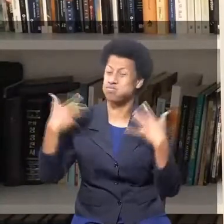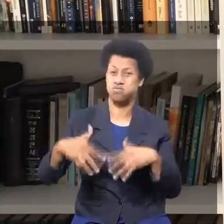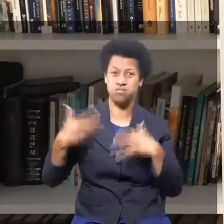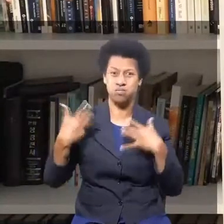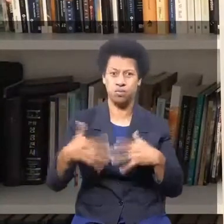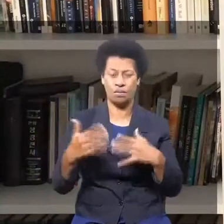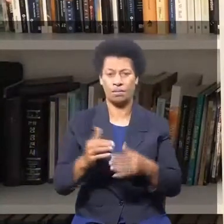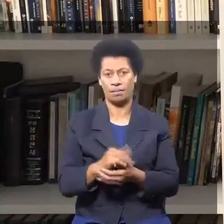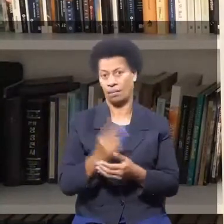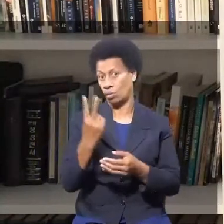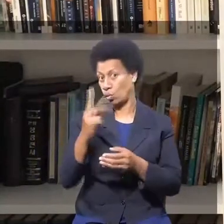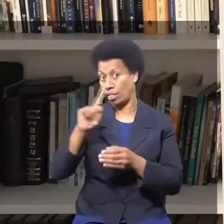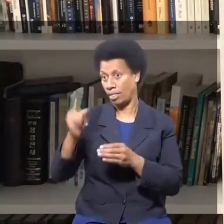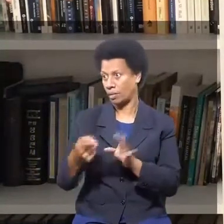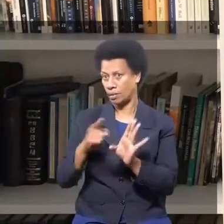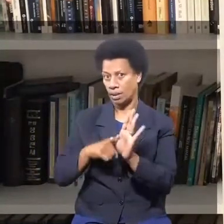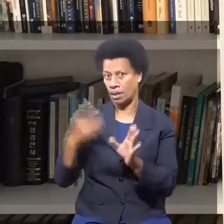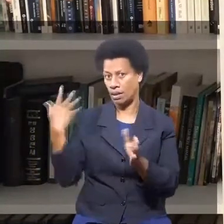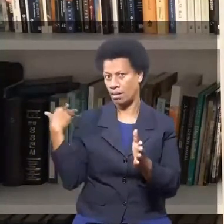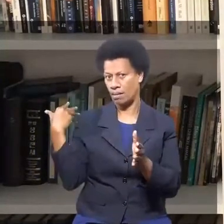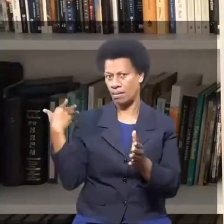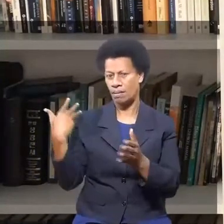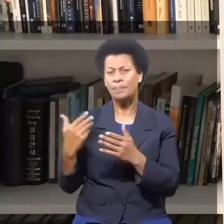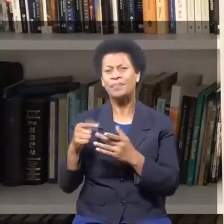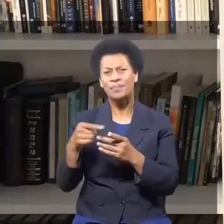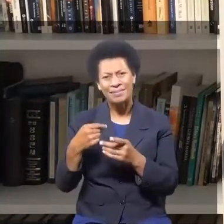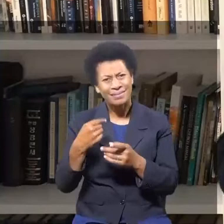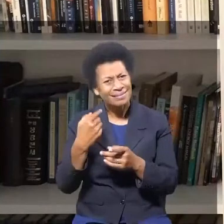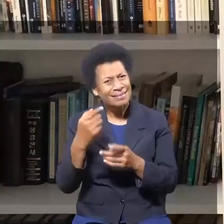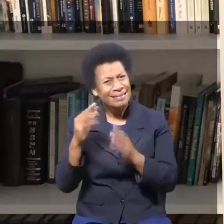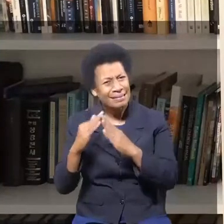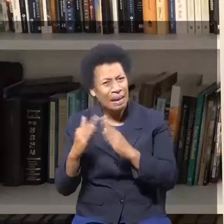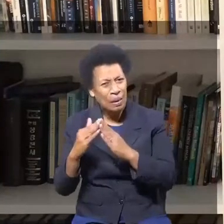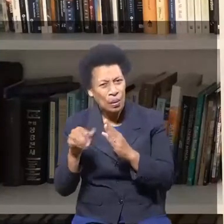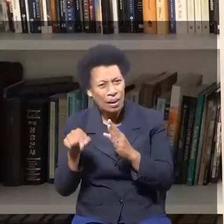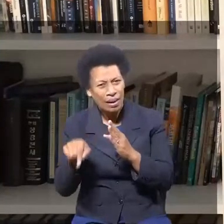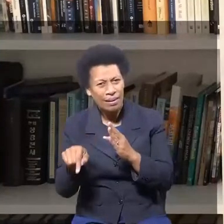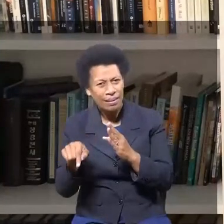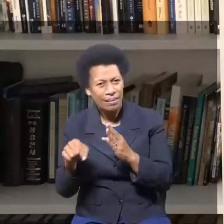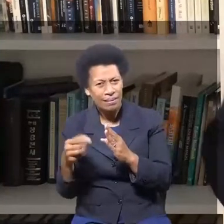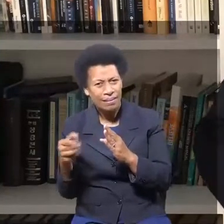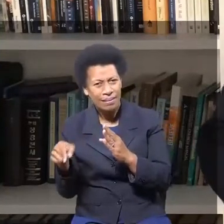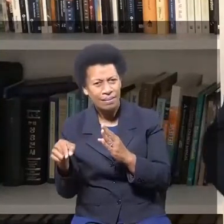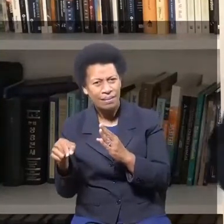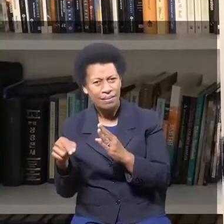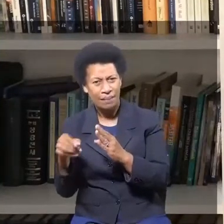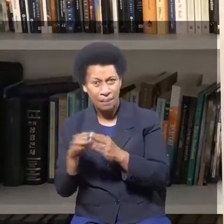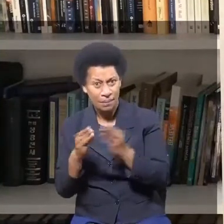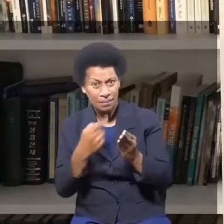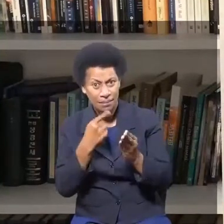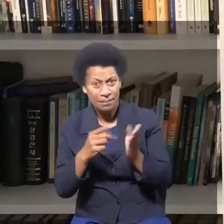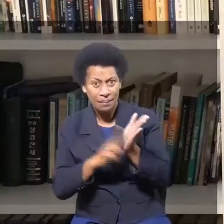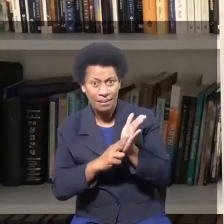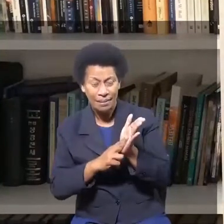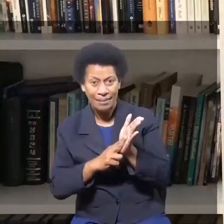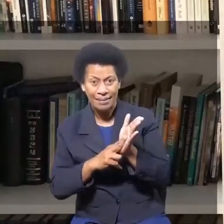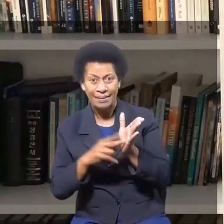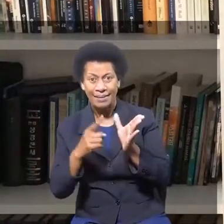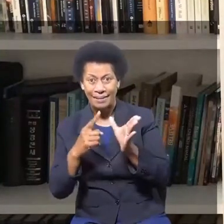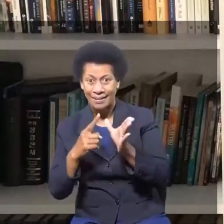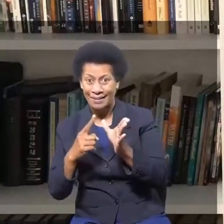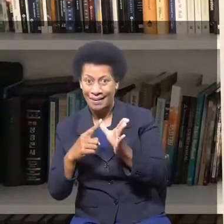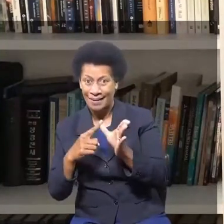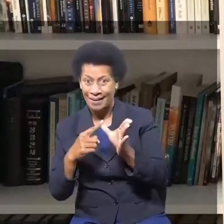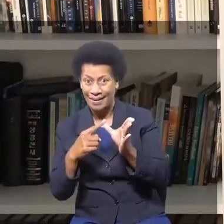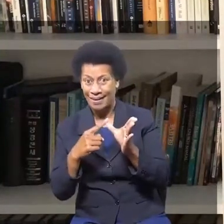About 2,000 years ago, in a little town called Nazareth, there was a young woman who was going about the house doing